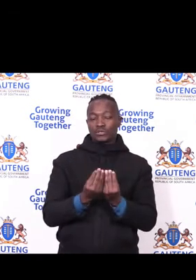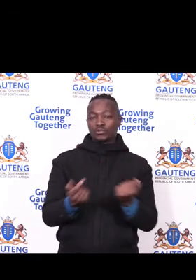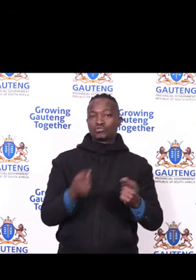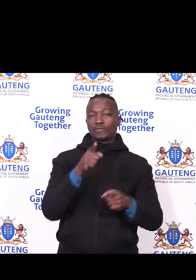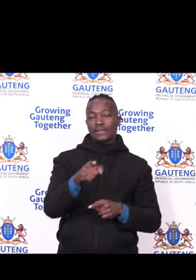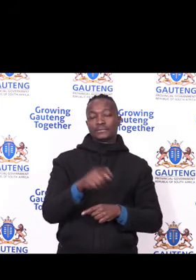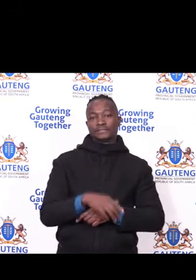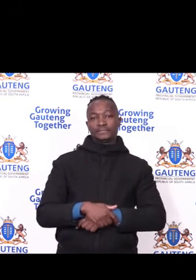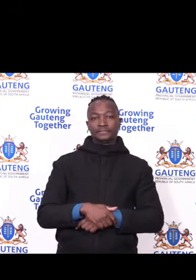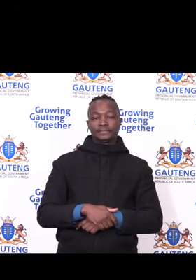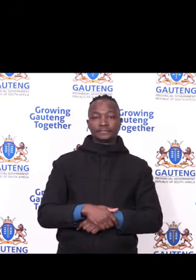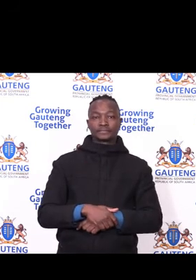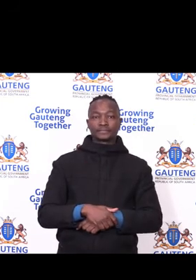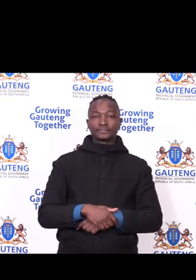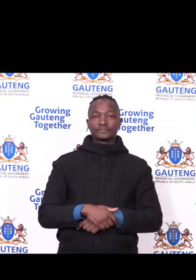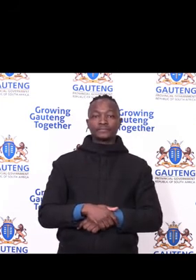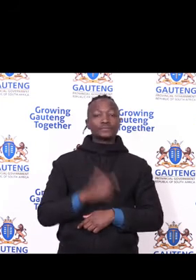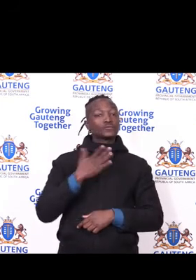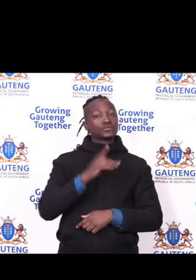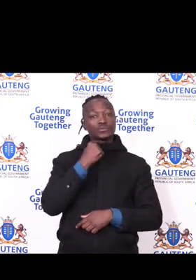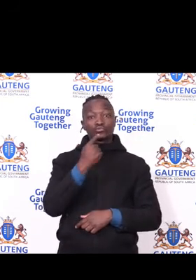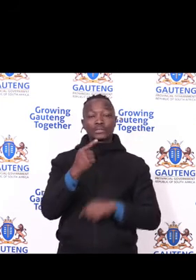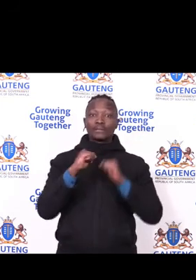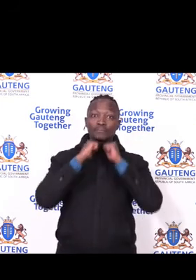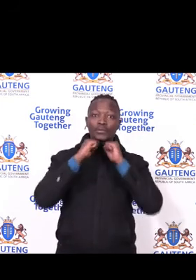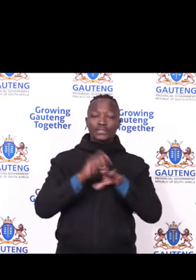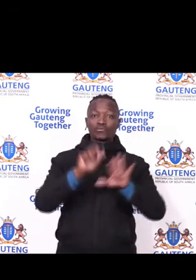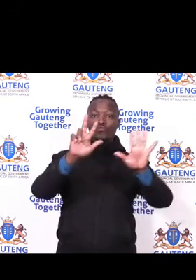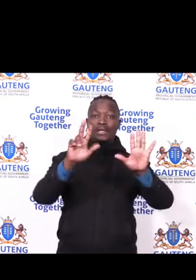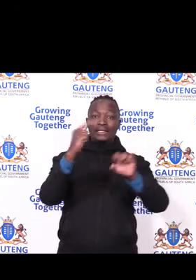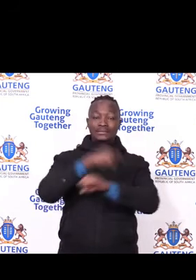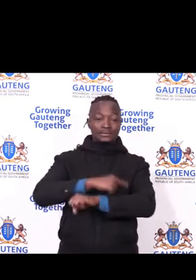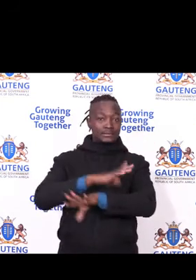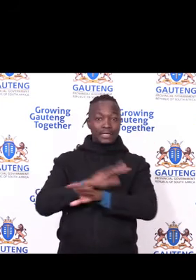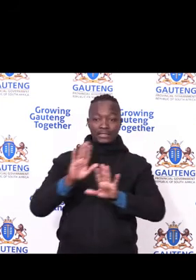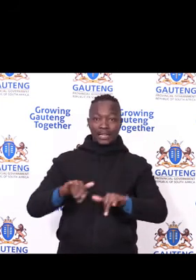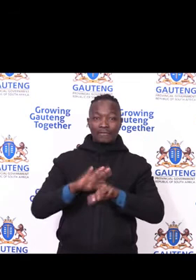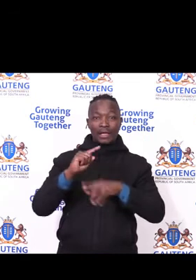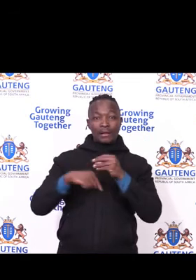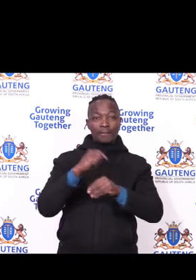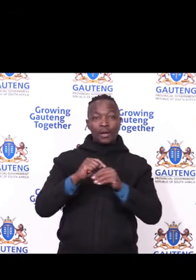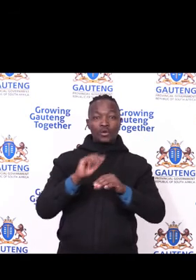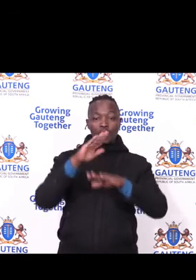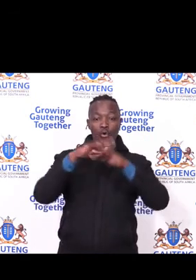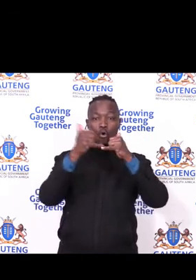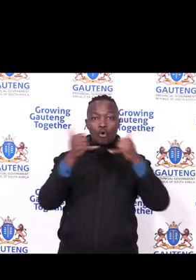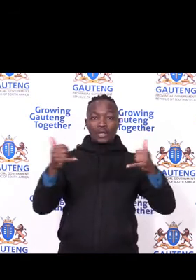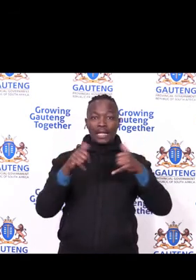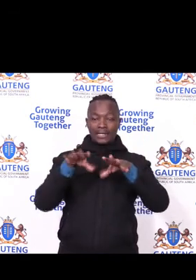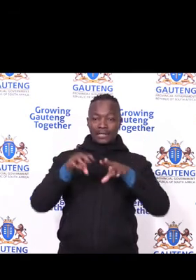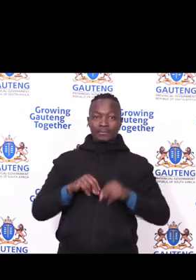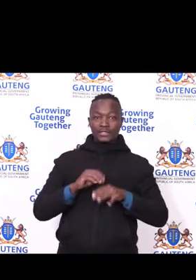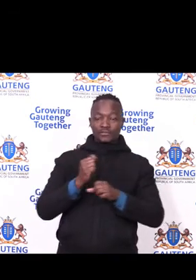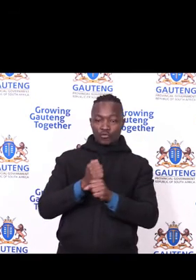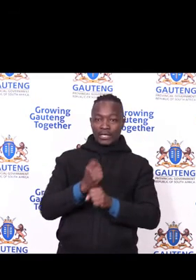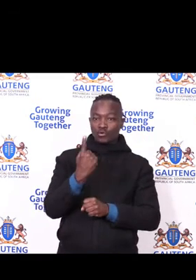vandalism. We want to bring to parents now that we've got 8 days left now in terms of our online admissions for grade 1 and